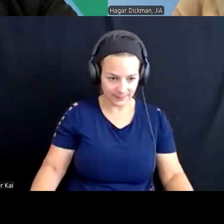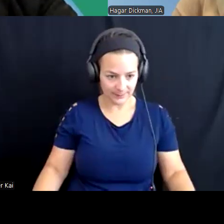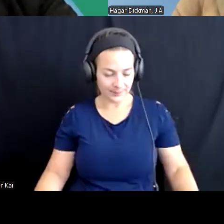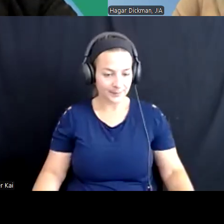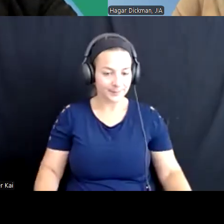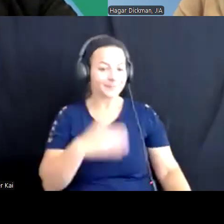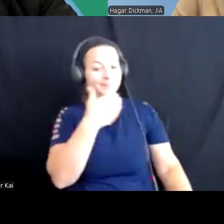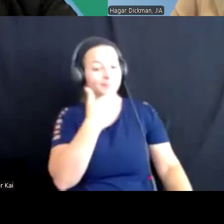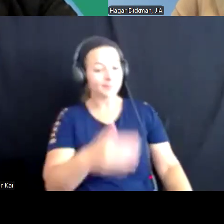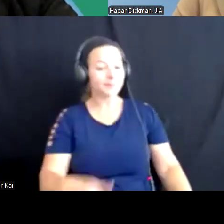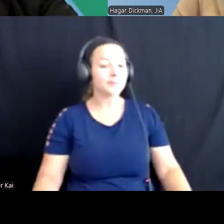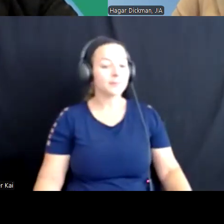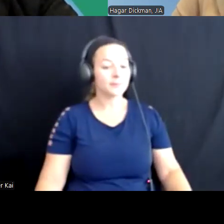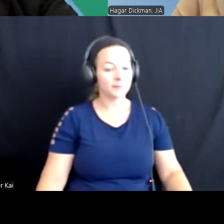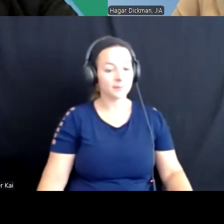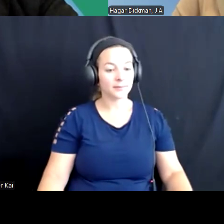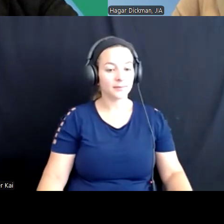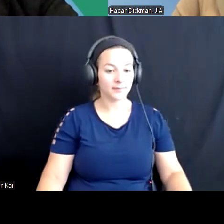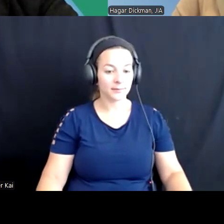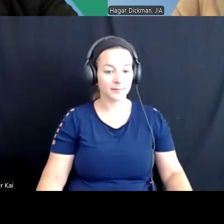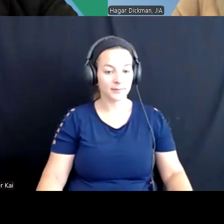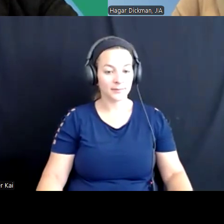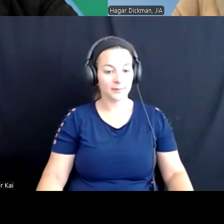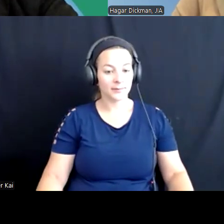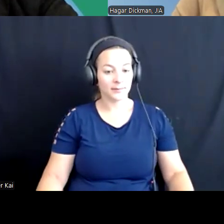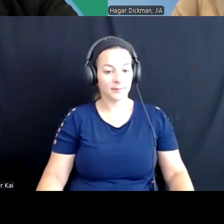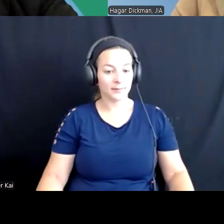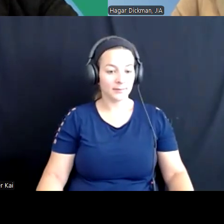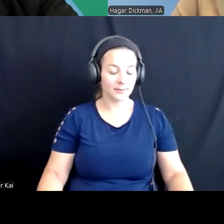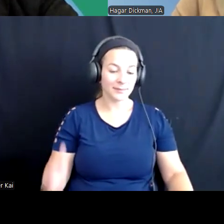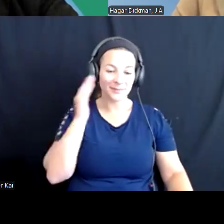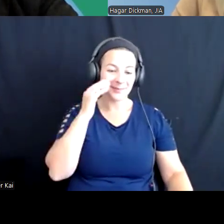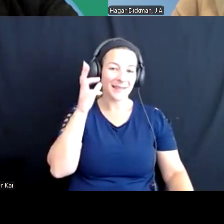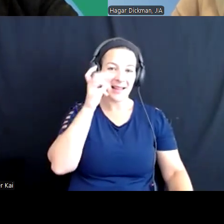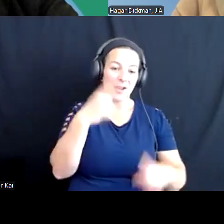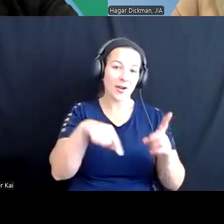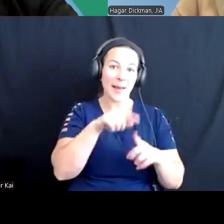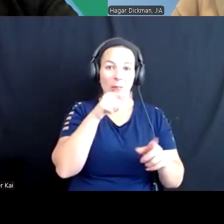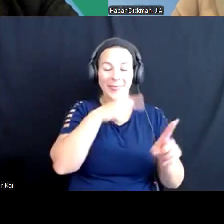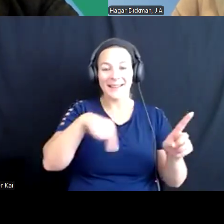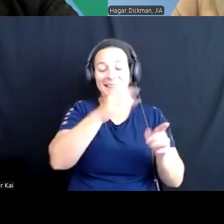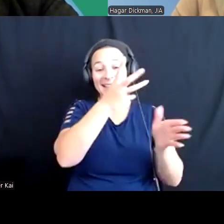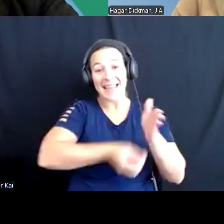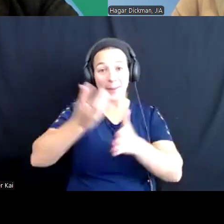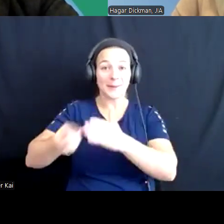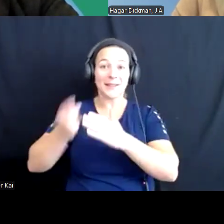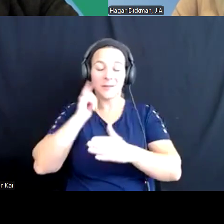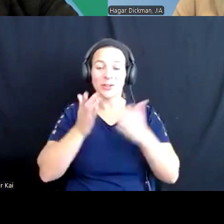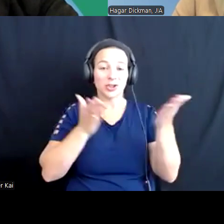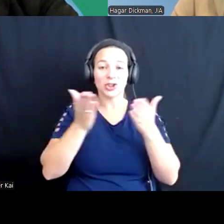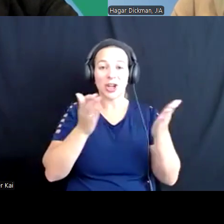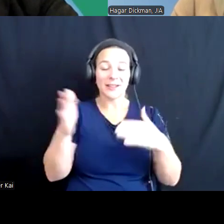Thank you. Yeah, well, hearing about the gap a lot across all